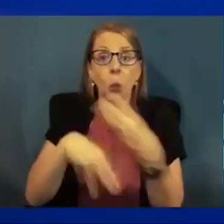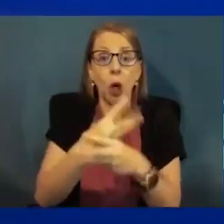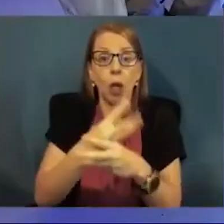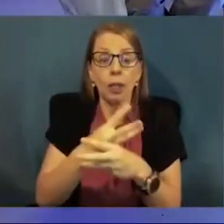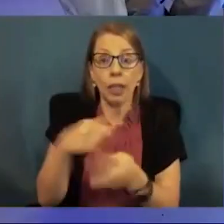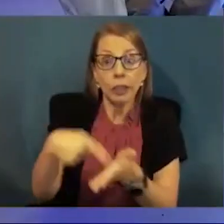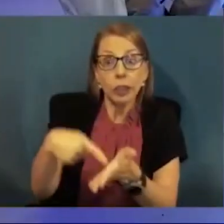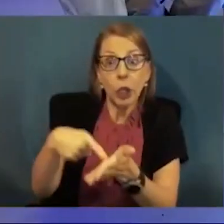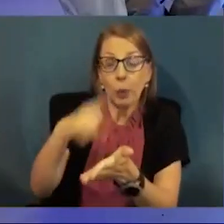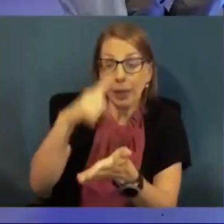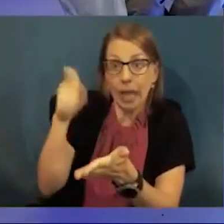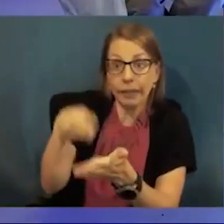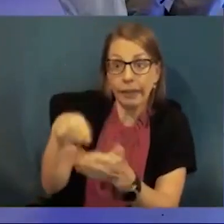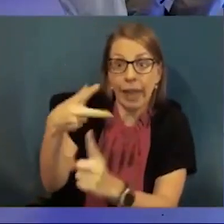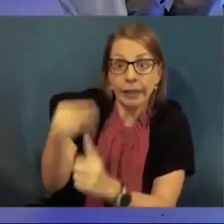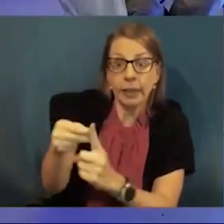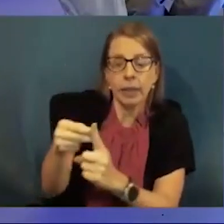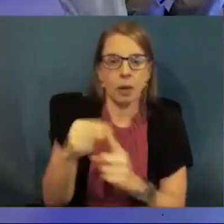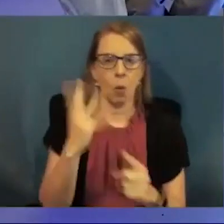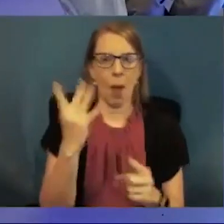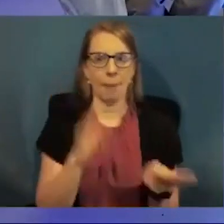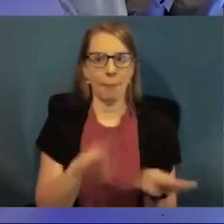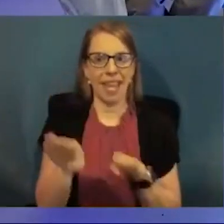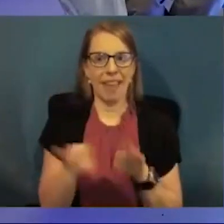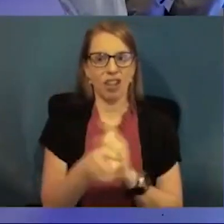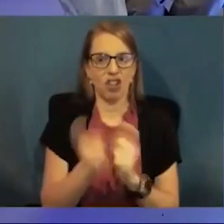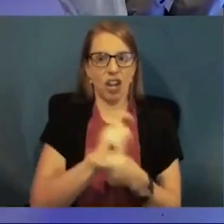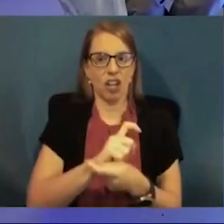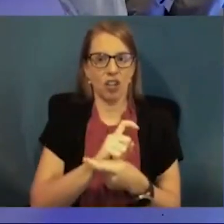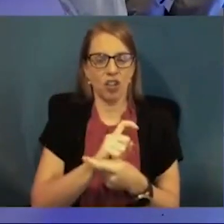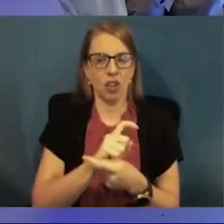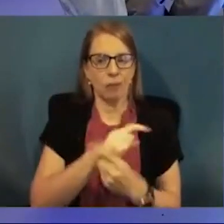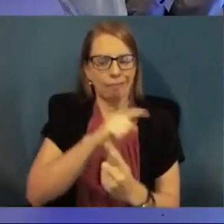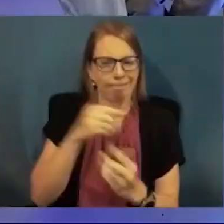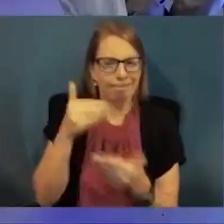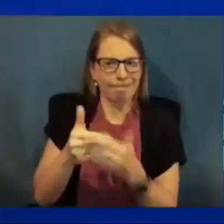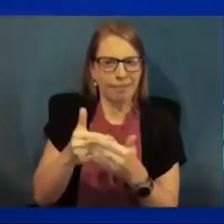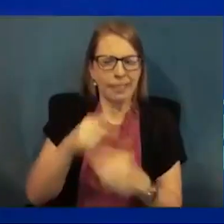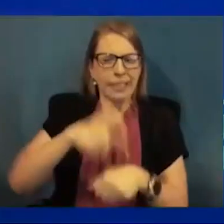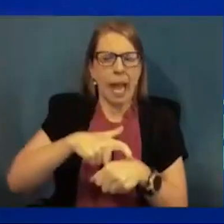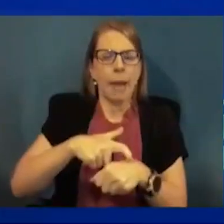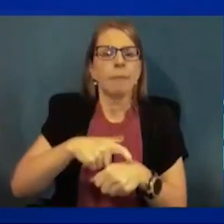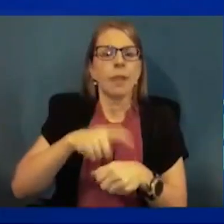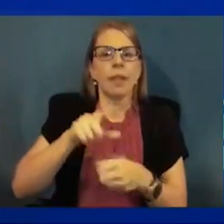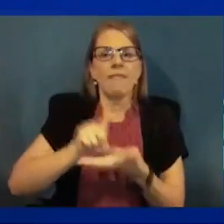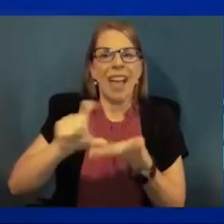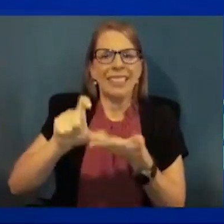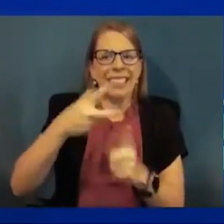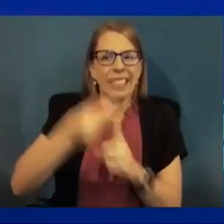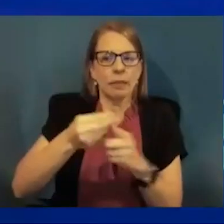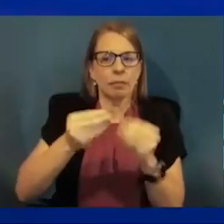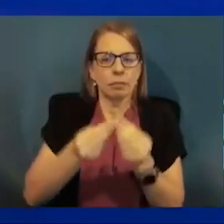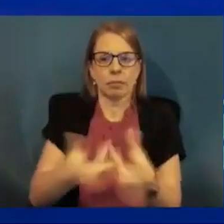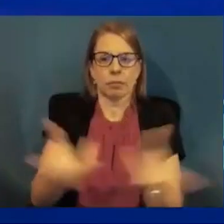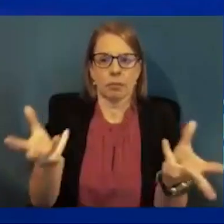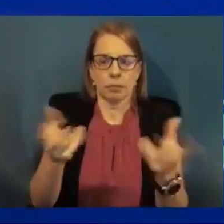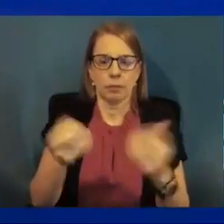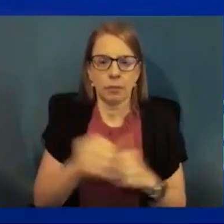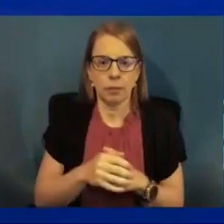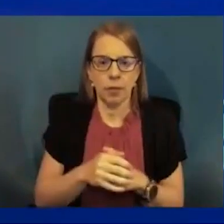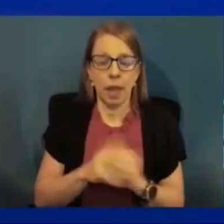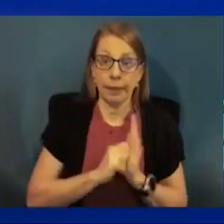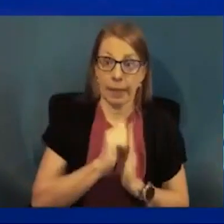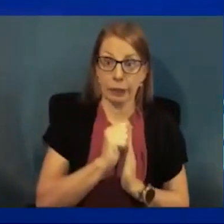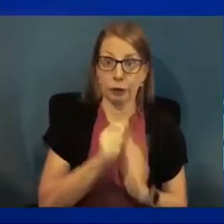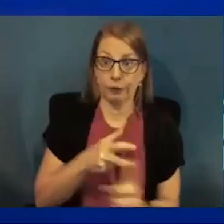because these behaviors changed around the time we got the vaccine. Everything changes, and diseases happen all the time. I got cancer because I got vaccines. Really? There was no cancer